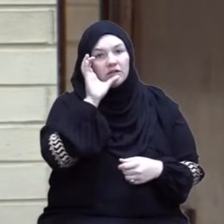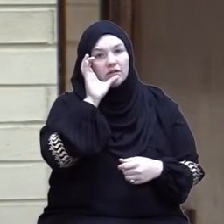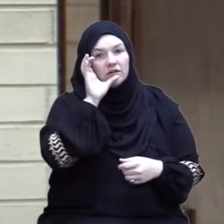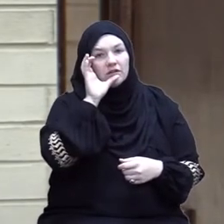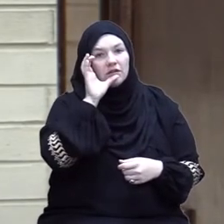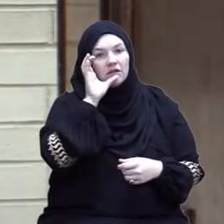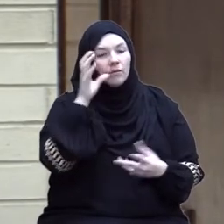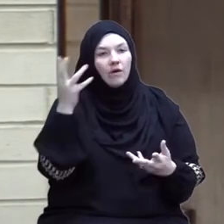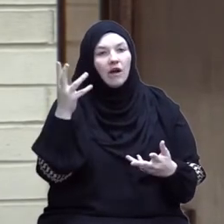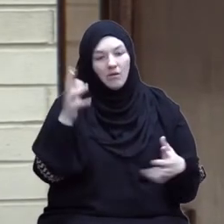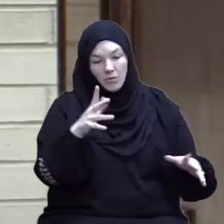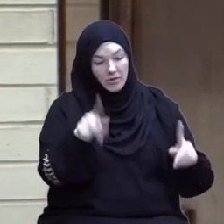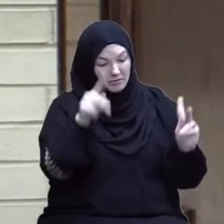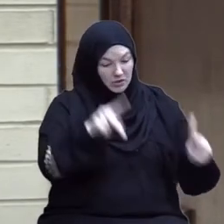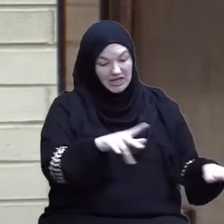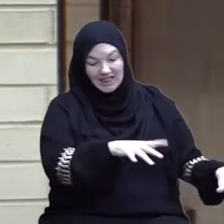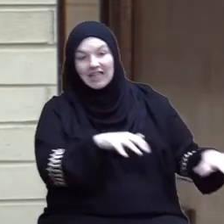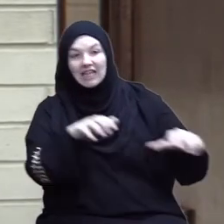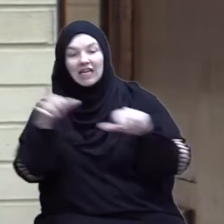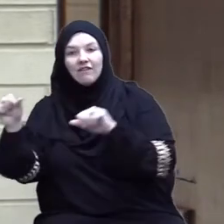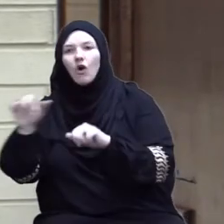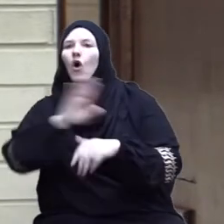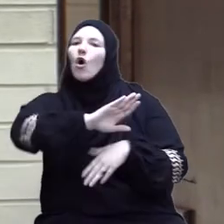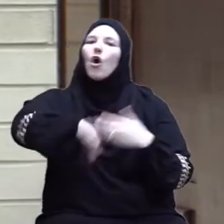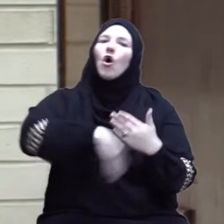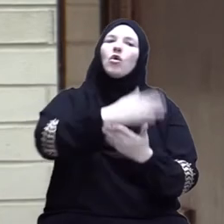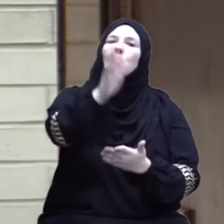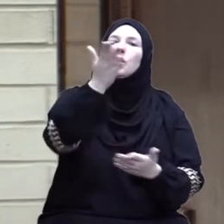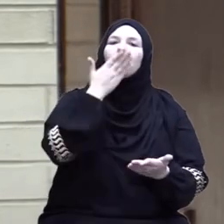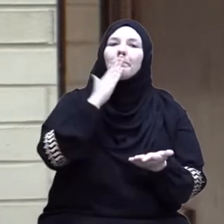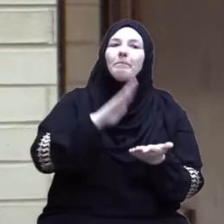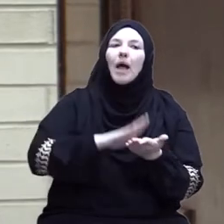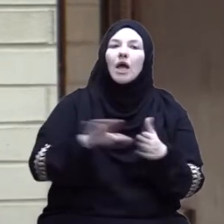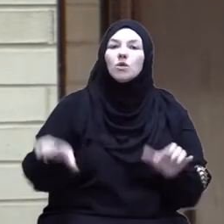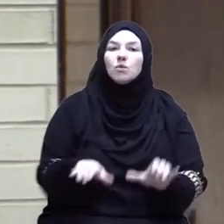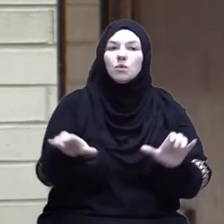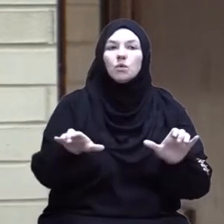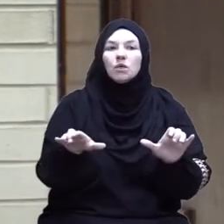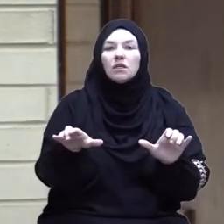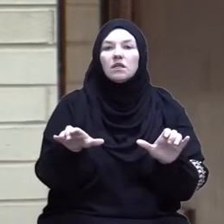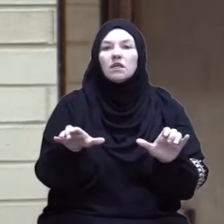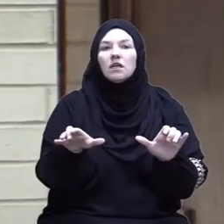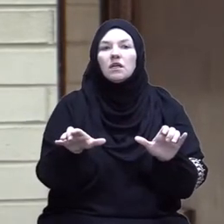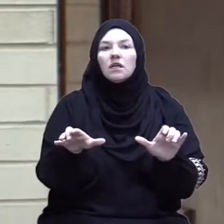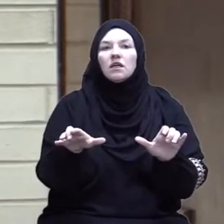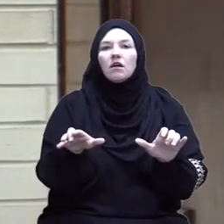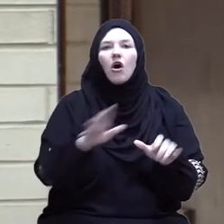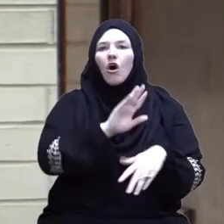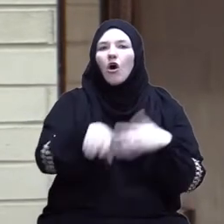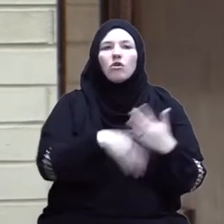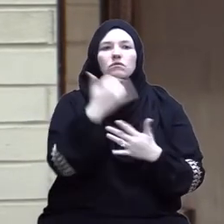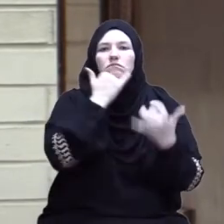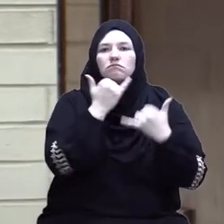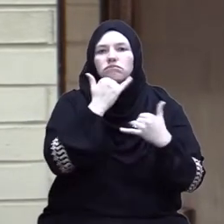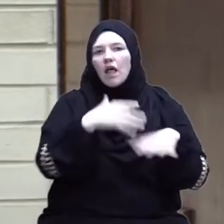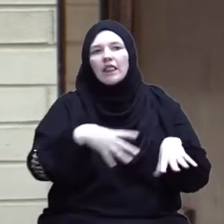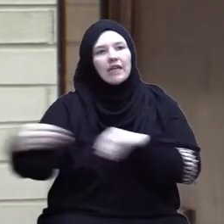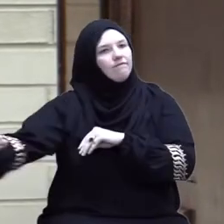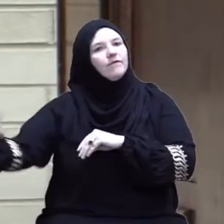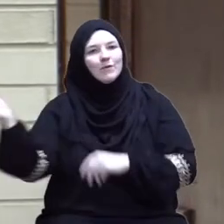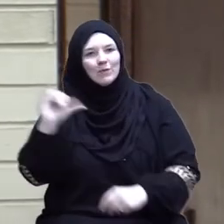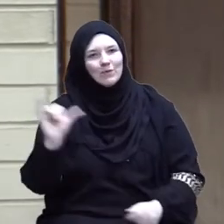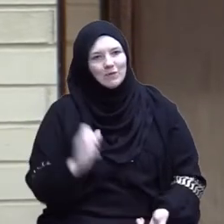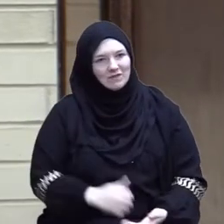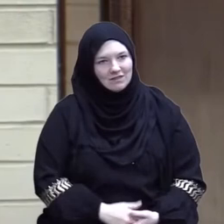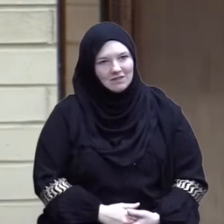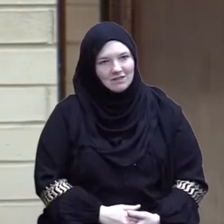sins. Not only you, the household. Dhunub Ahl al-Bayt, all of it is